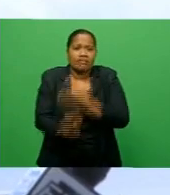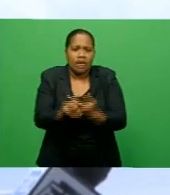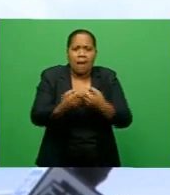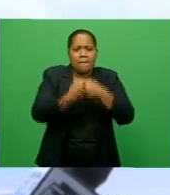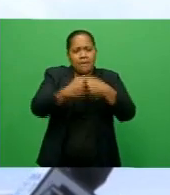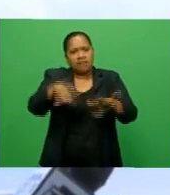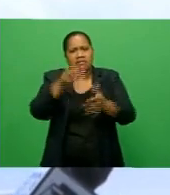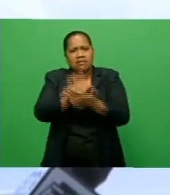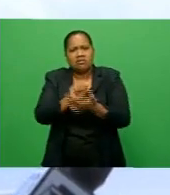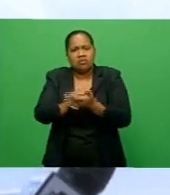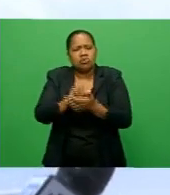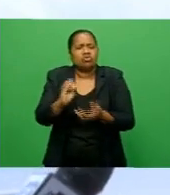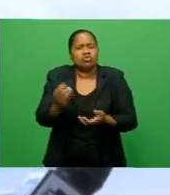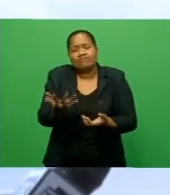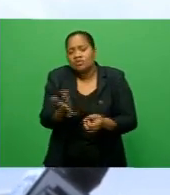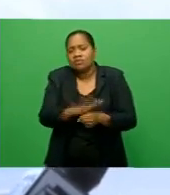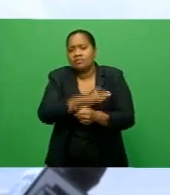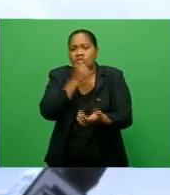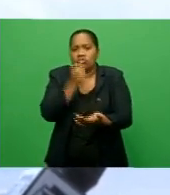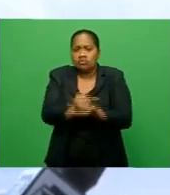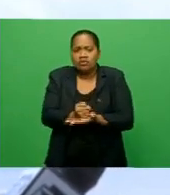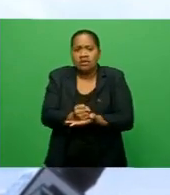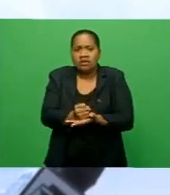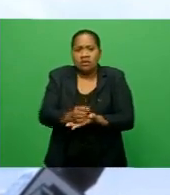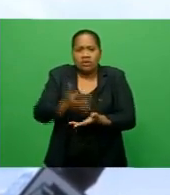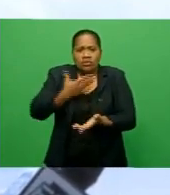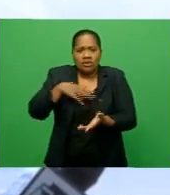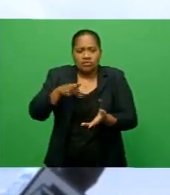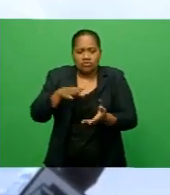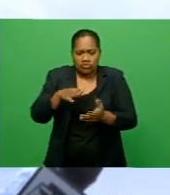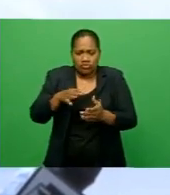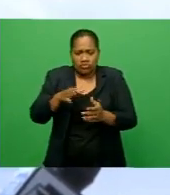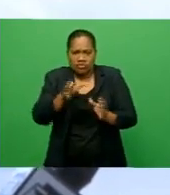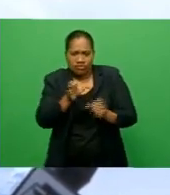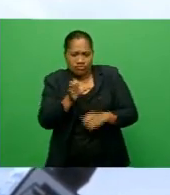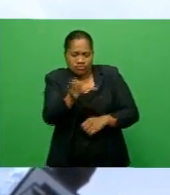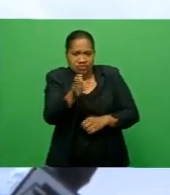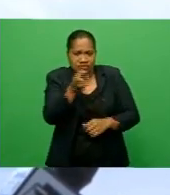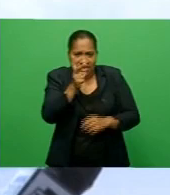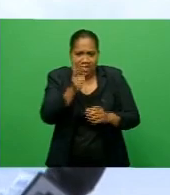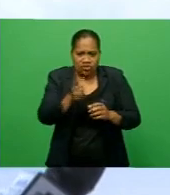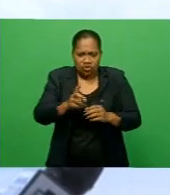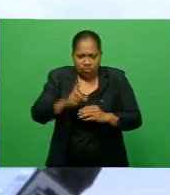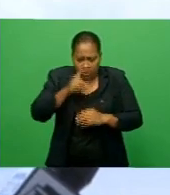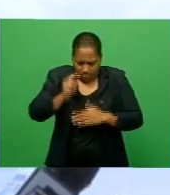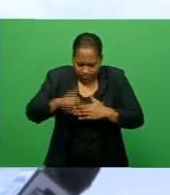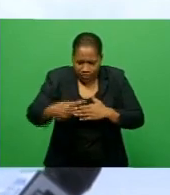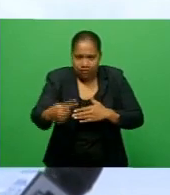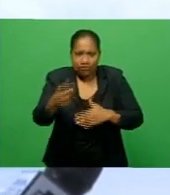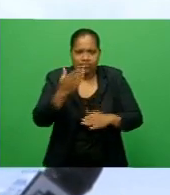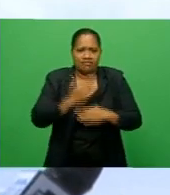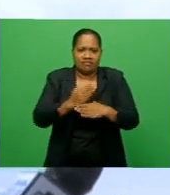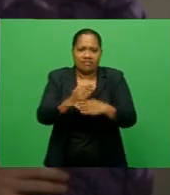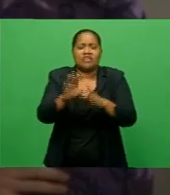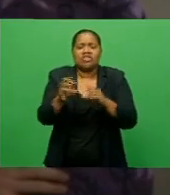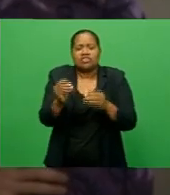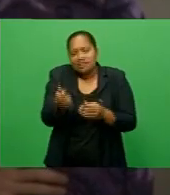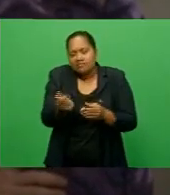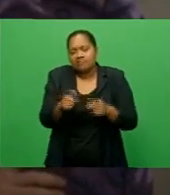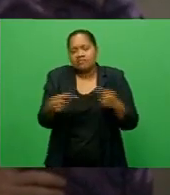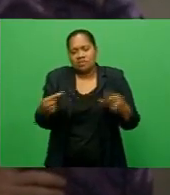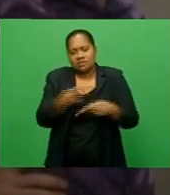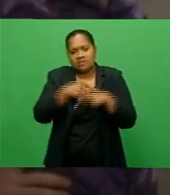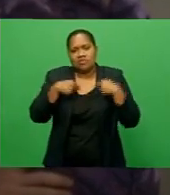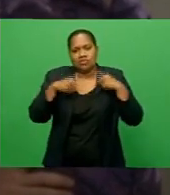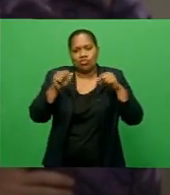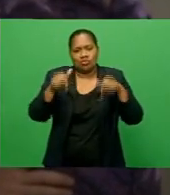the equipment's able to be up and running after the cyclone. So those are some of the main things we're doing here. The station